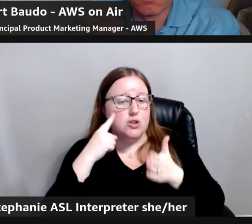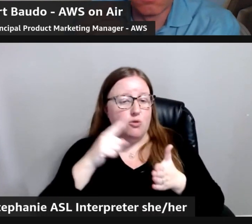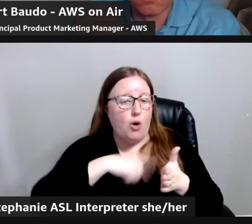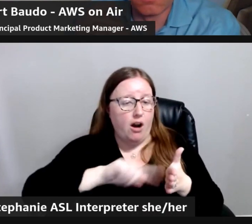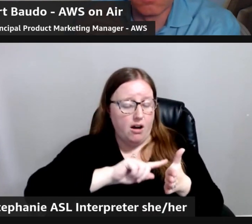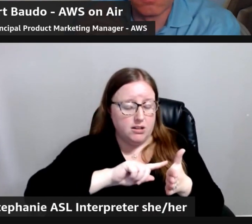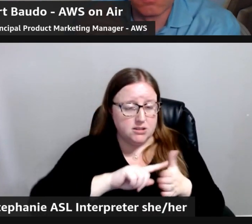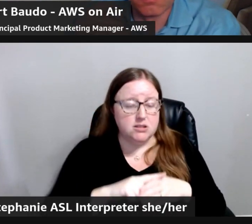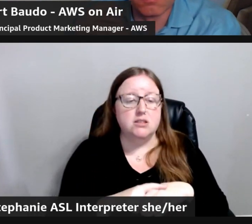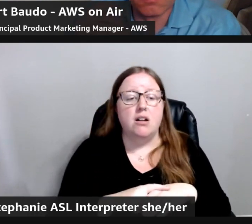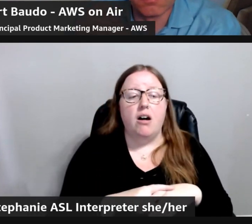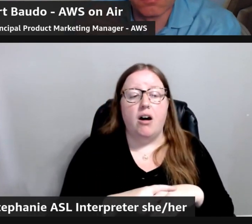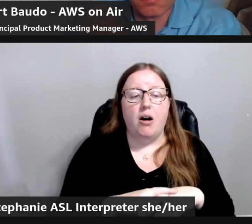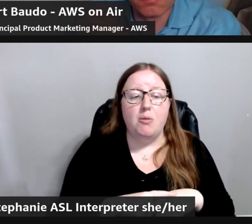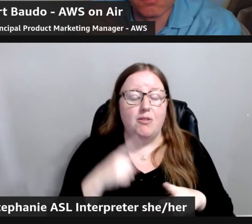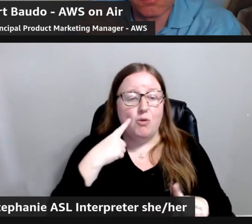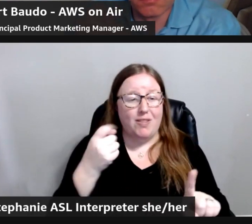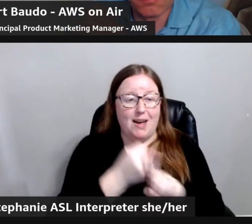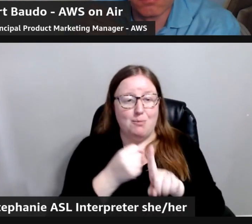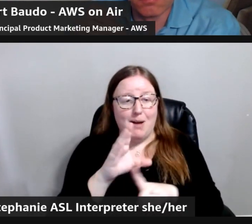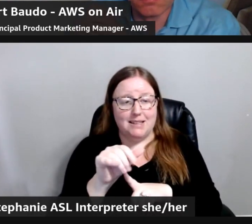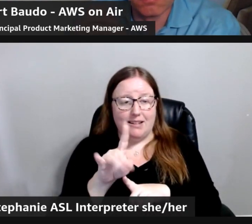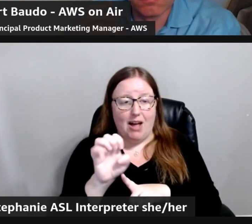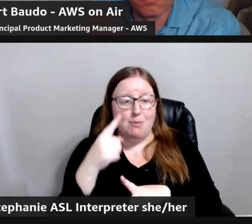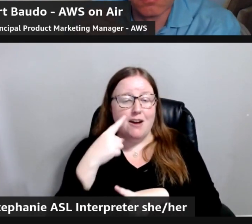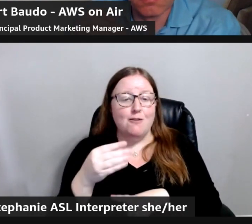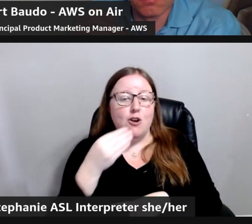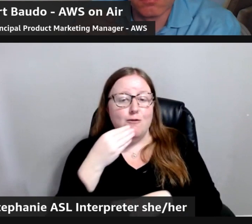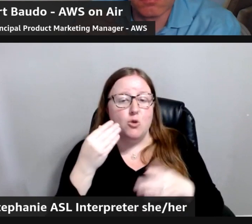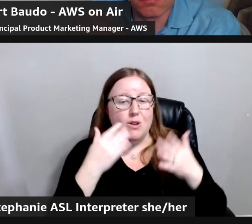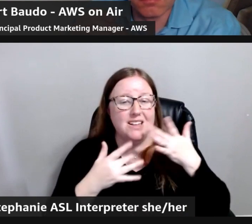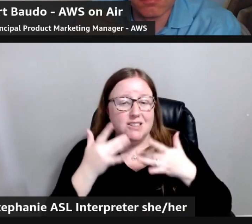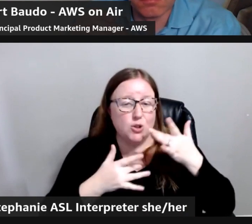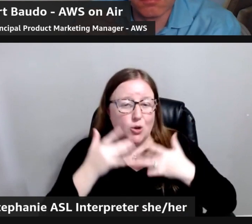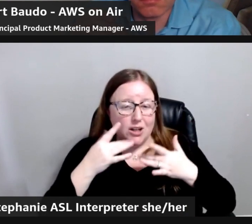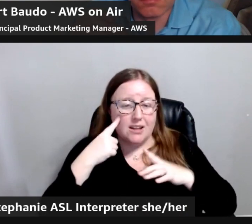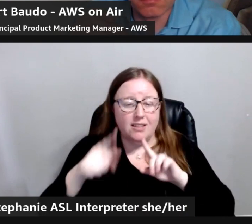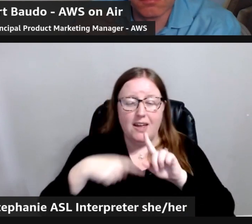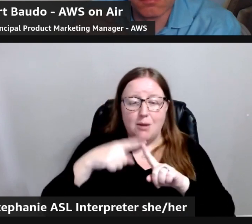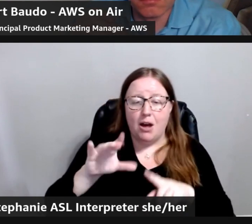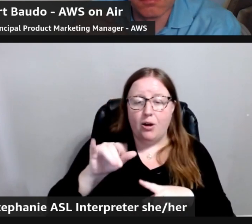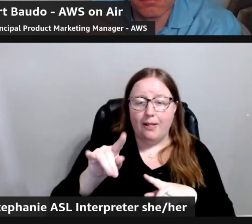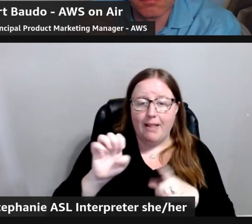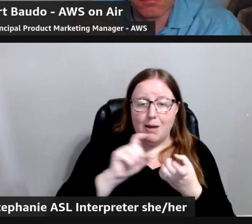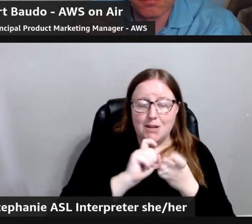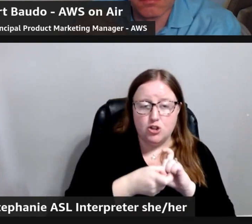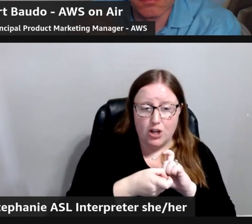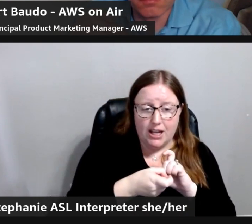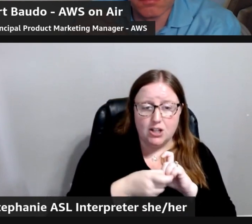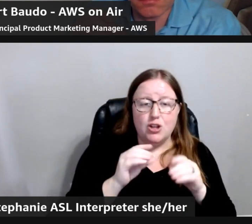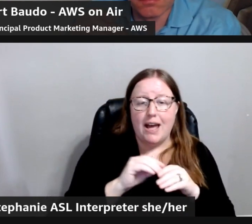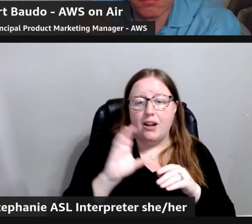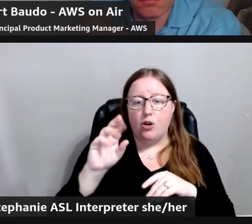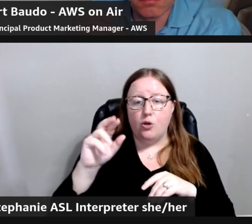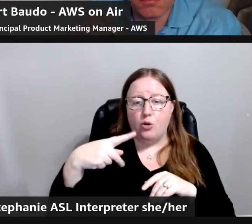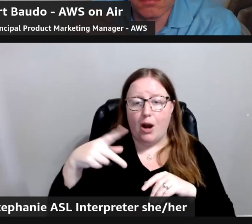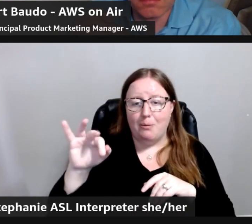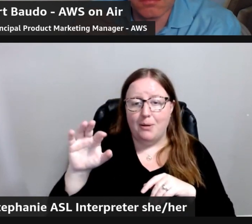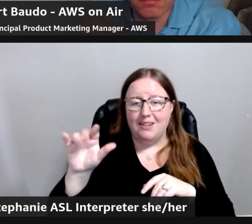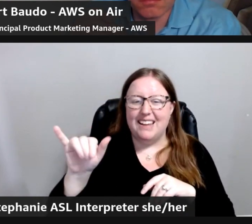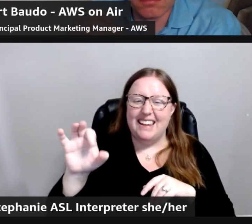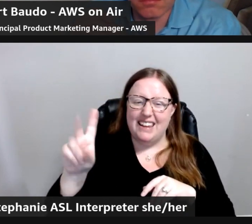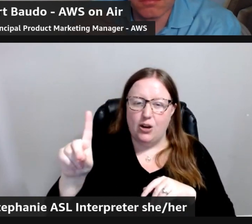us on the impacts of climate on food insecurity, thinking about climate change and crop yield, for example. And with that